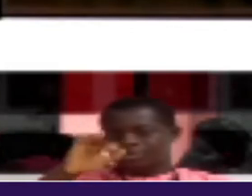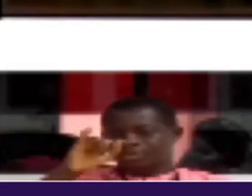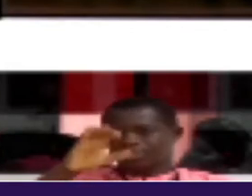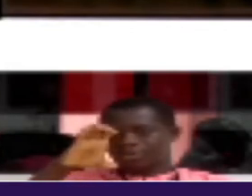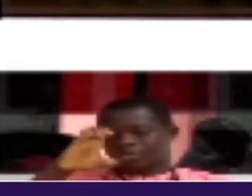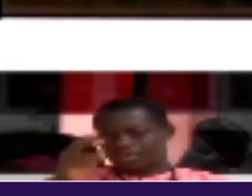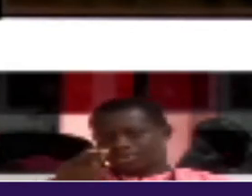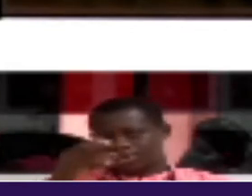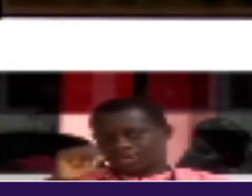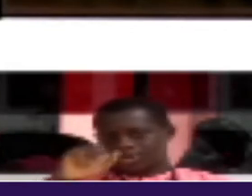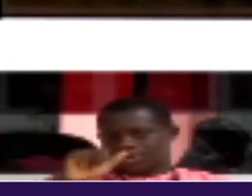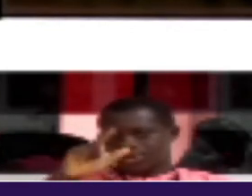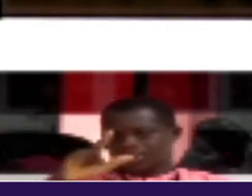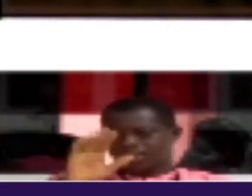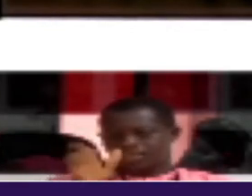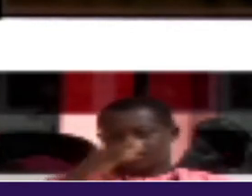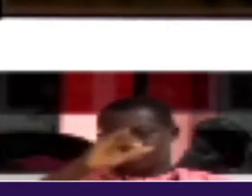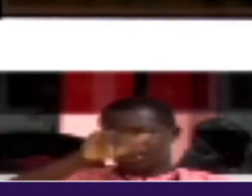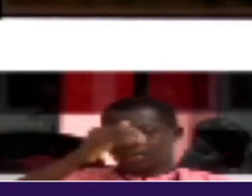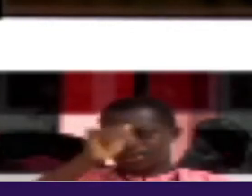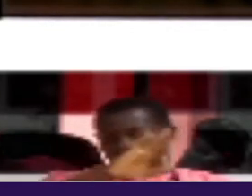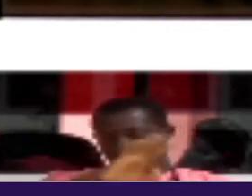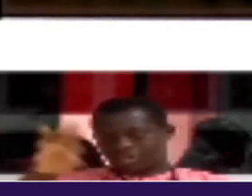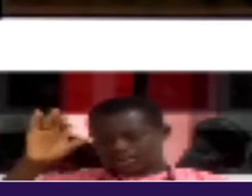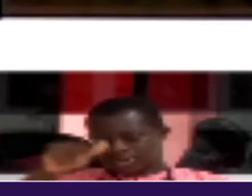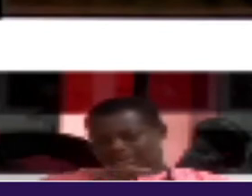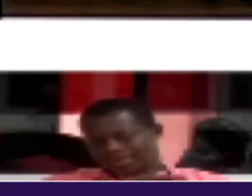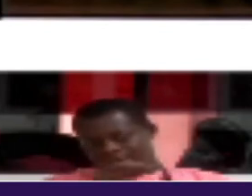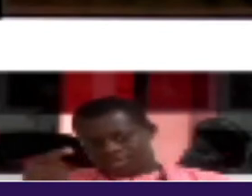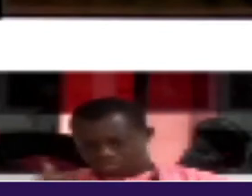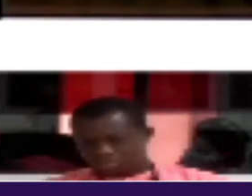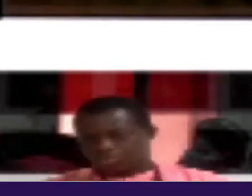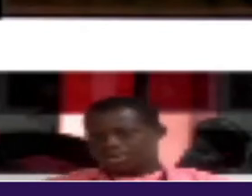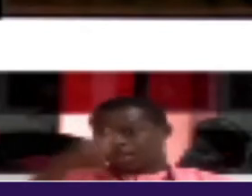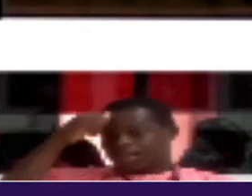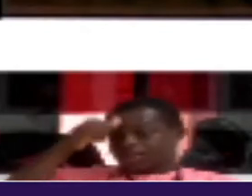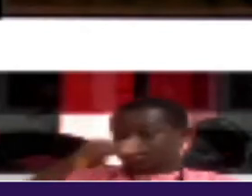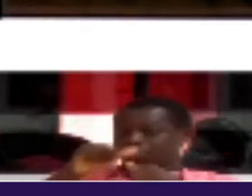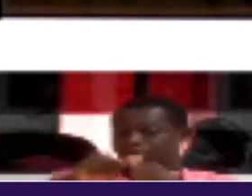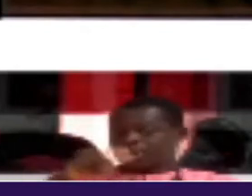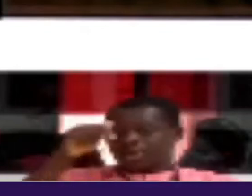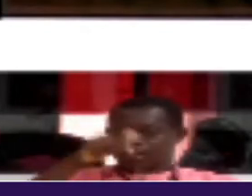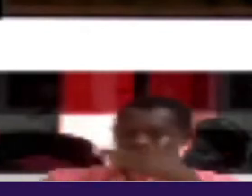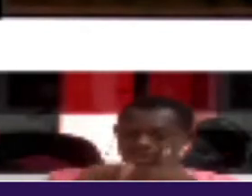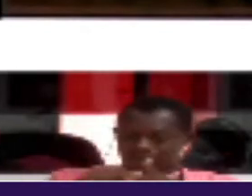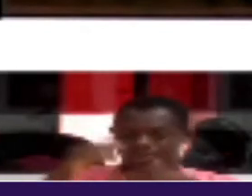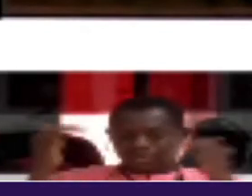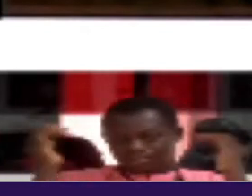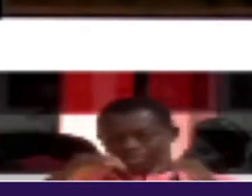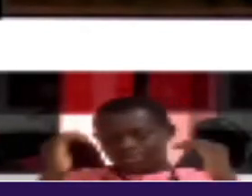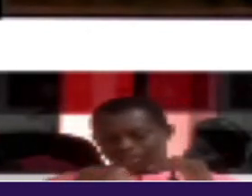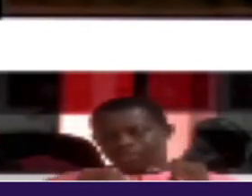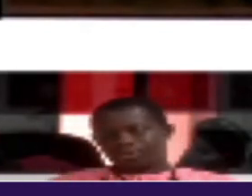These are the people I can recall who were in that meeting. So there is where Tumbul told